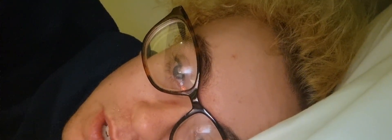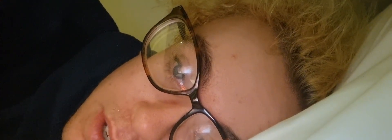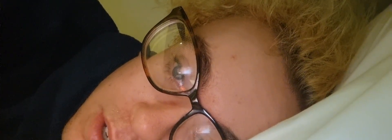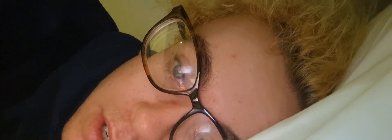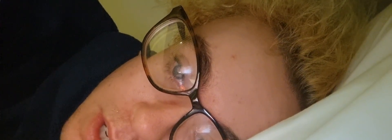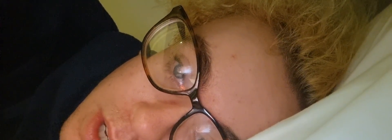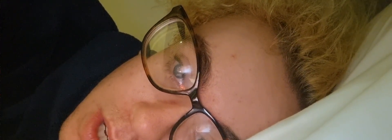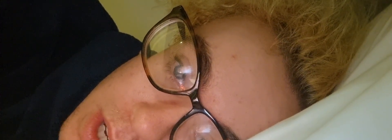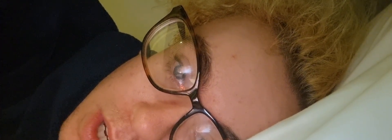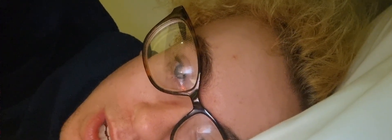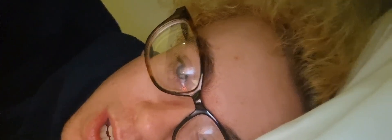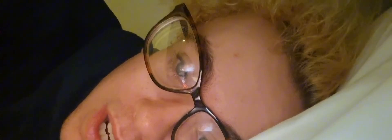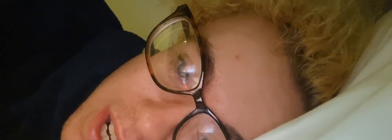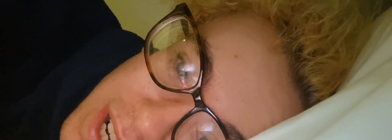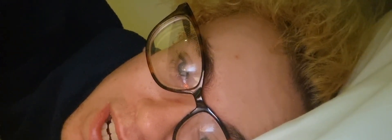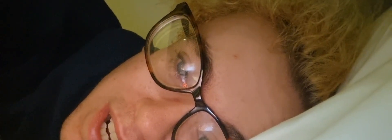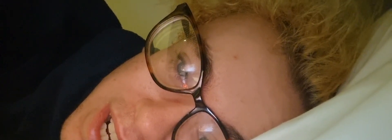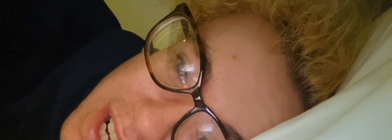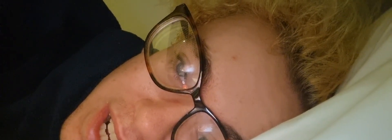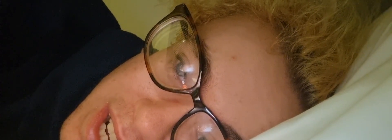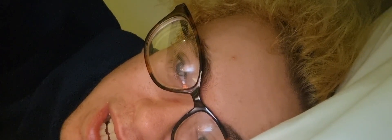Mad that.